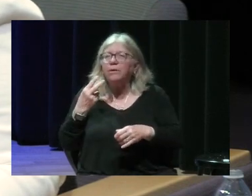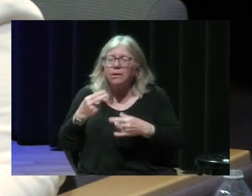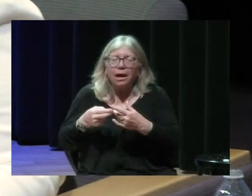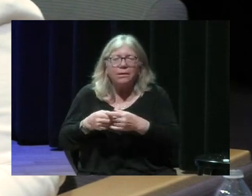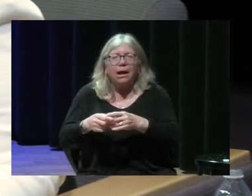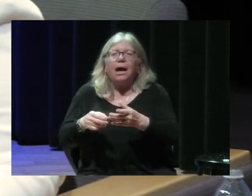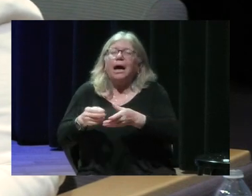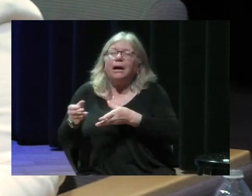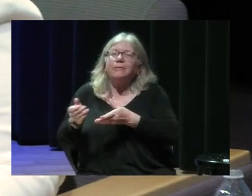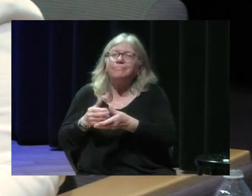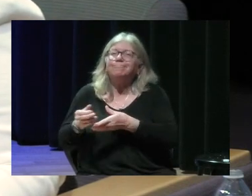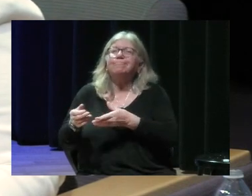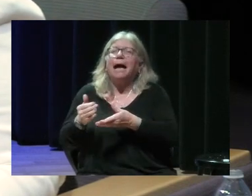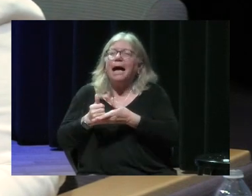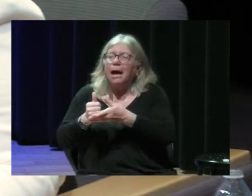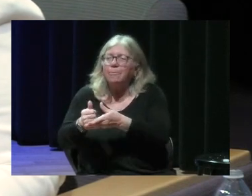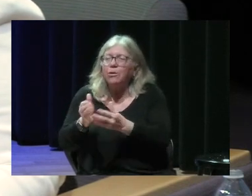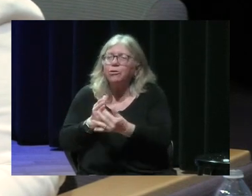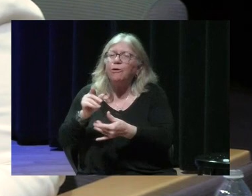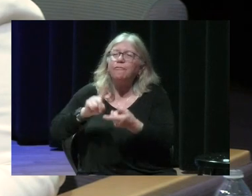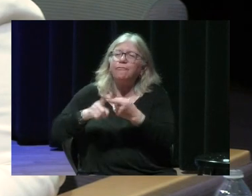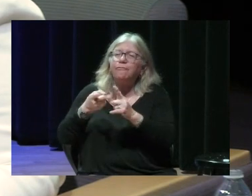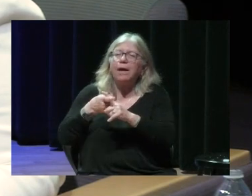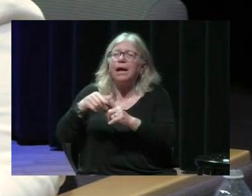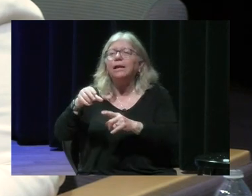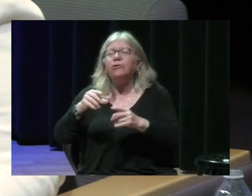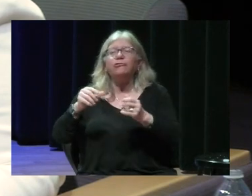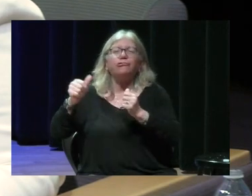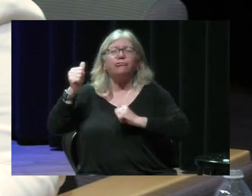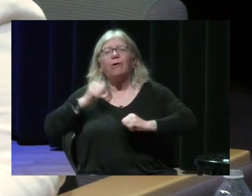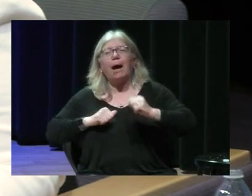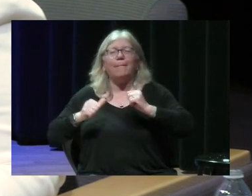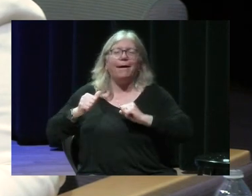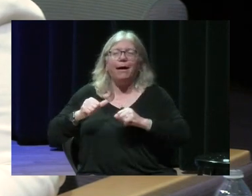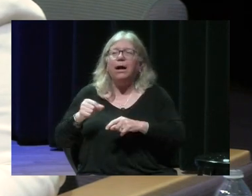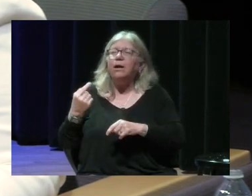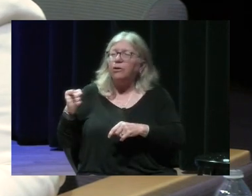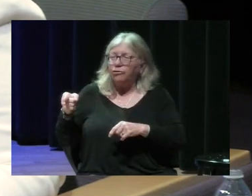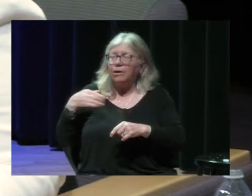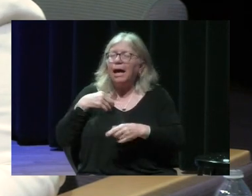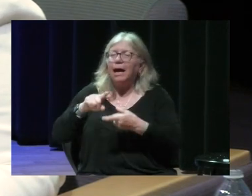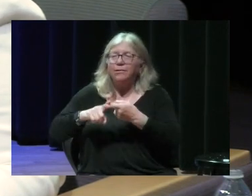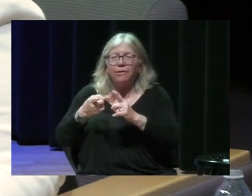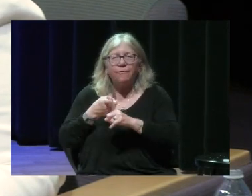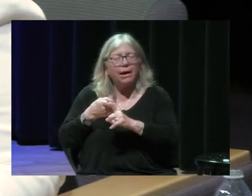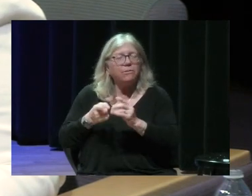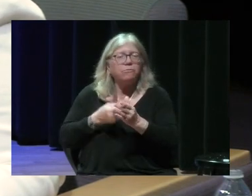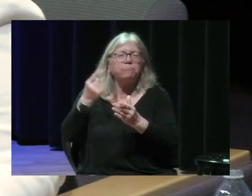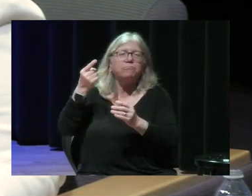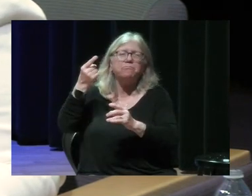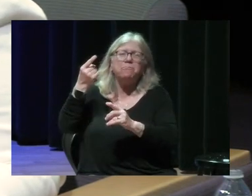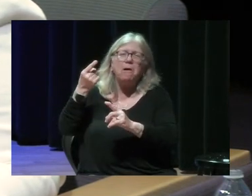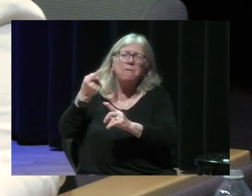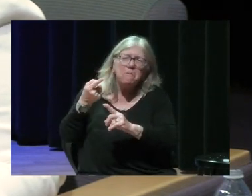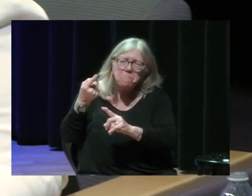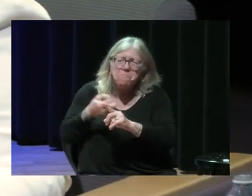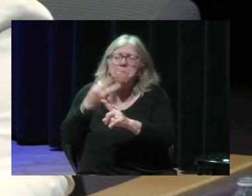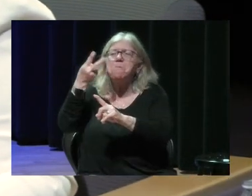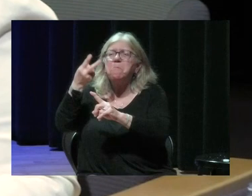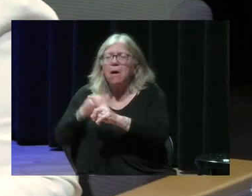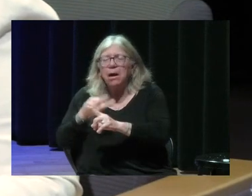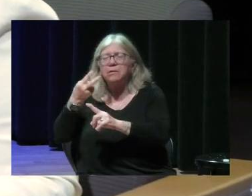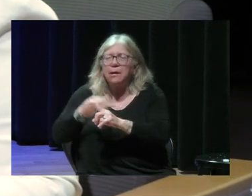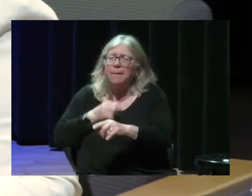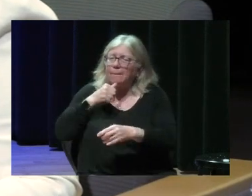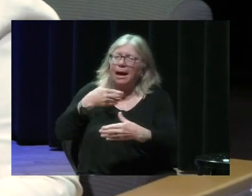drama. She has a friend who every couple of months will give her the silent treatment and will say she's mad at my daughter